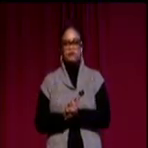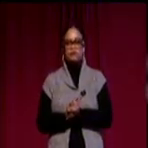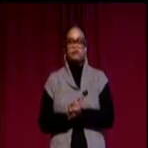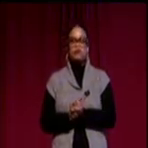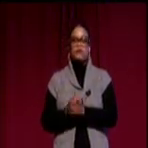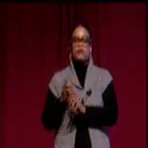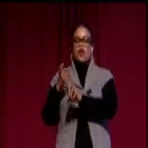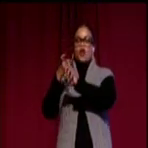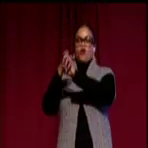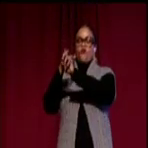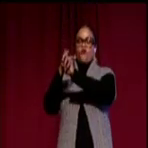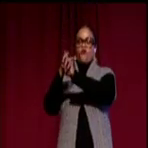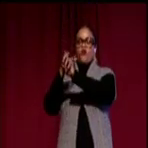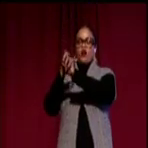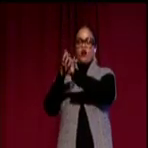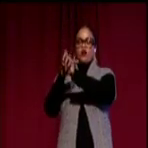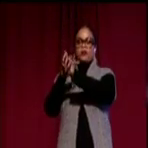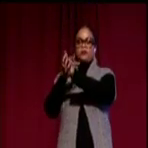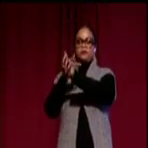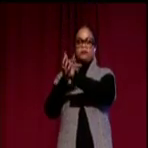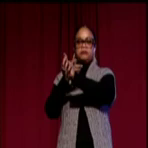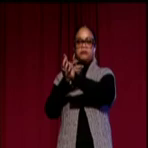drawn from